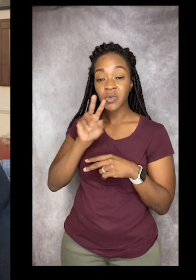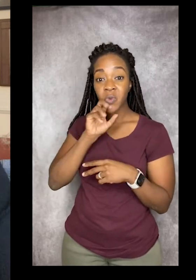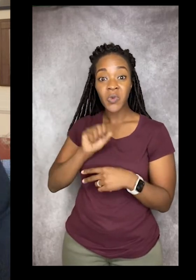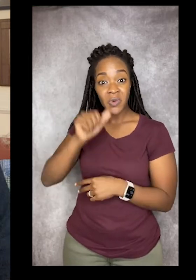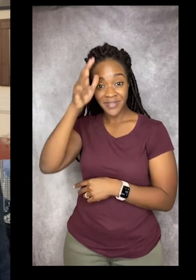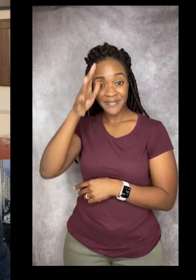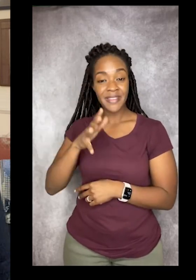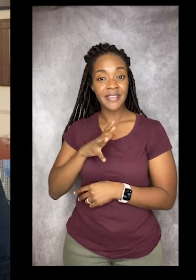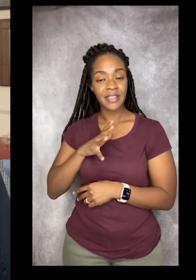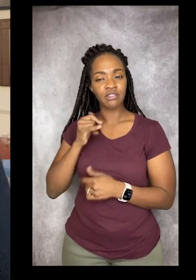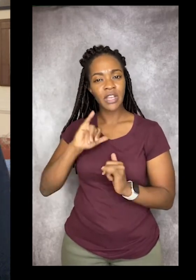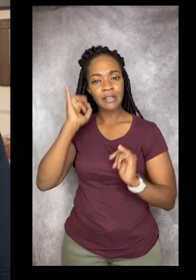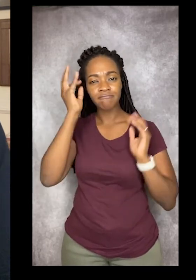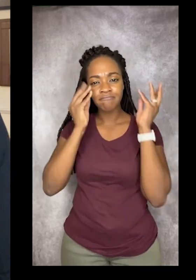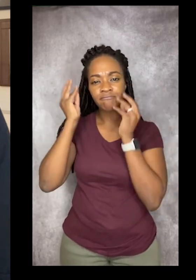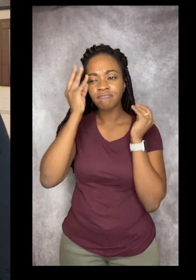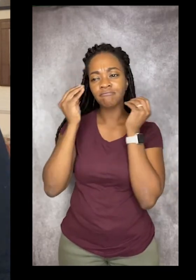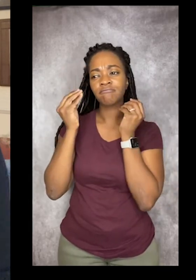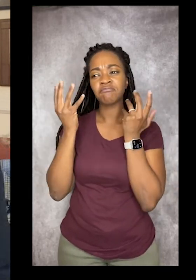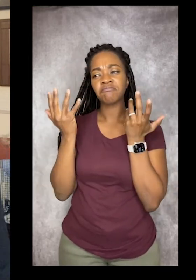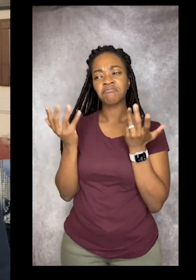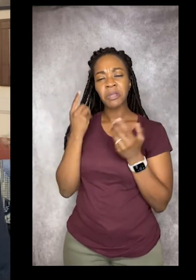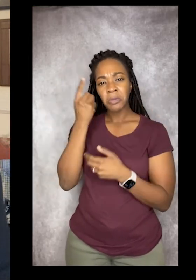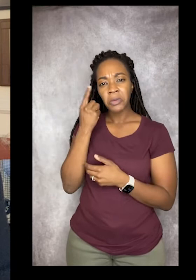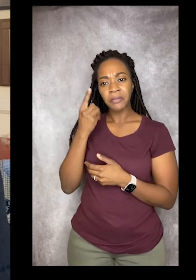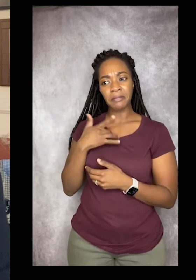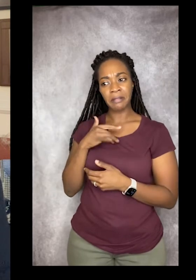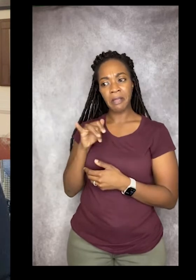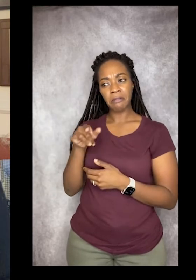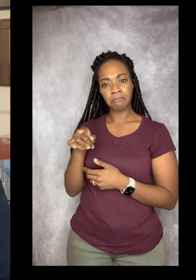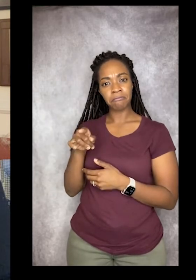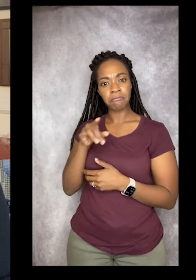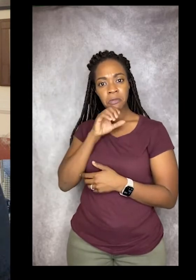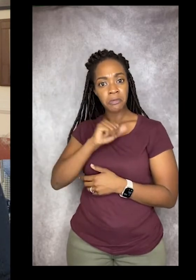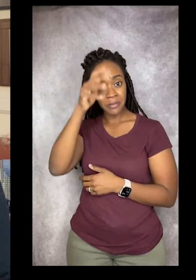buzzing, trying hard to understand what it was like to be the old man.